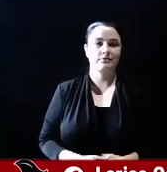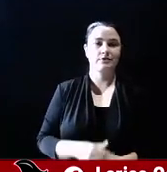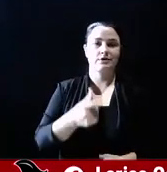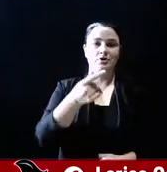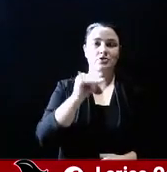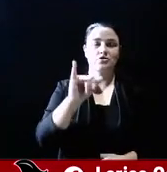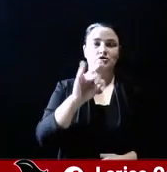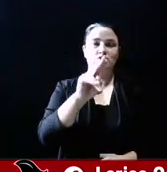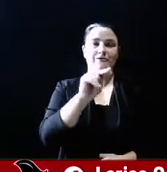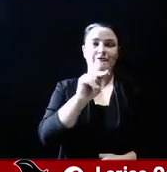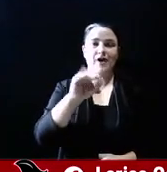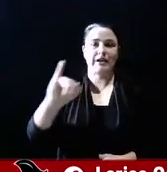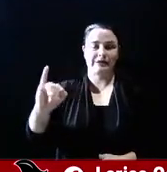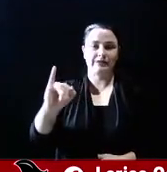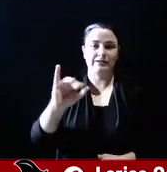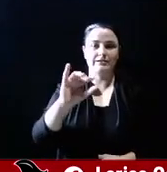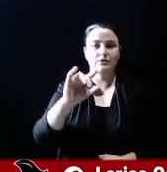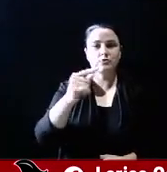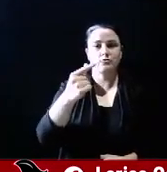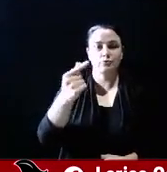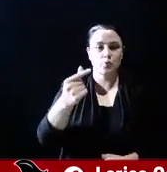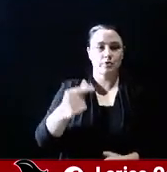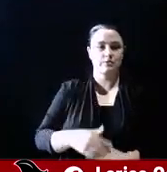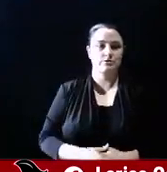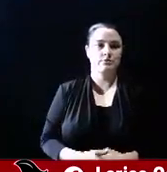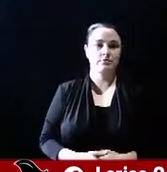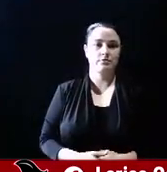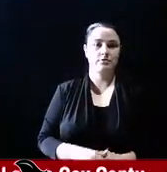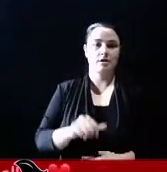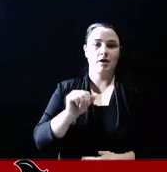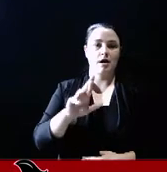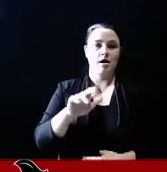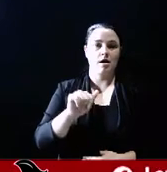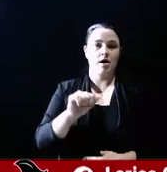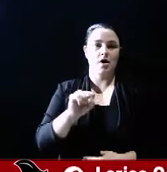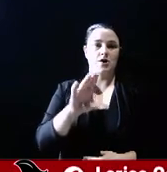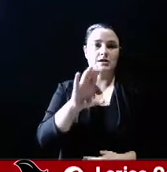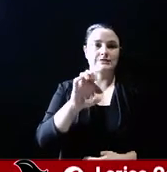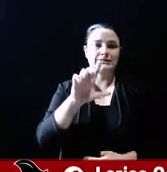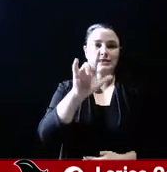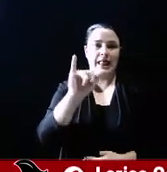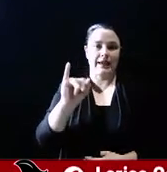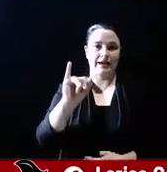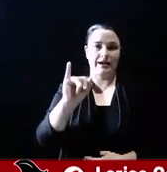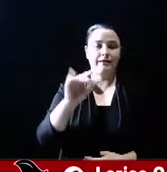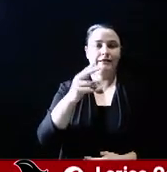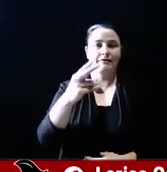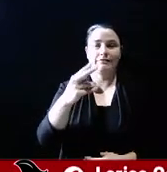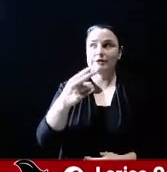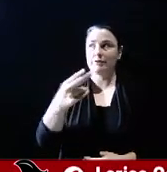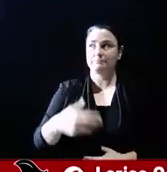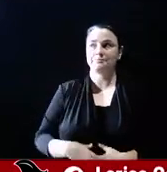Giovanni Zion George. Araceli Maria Hill.